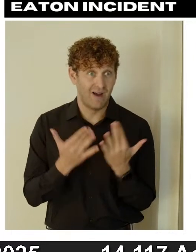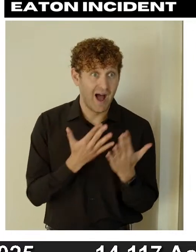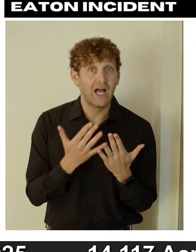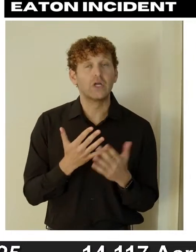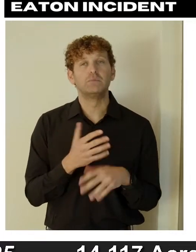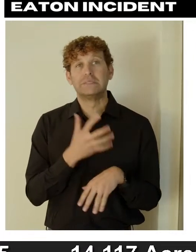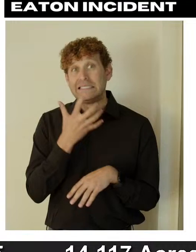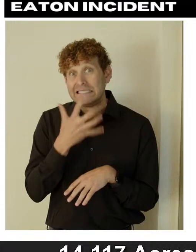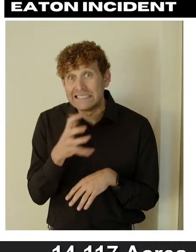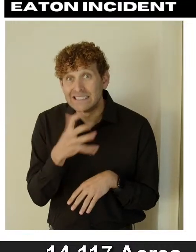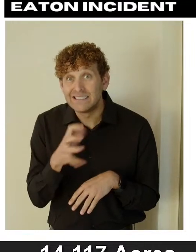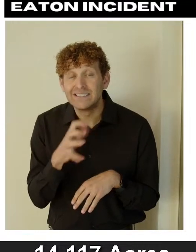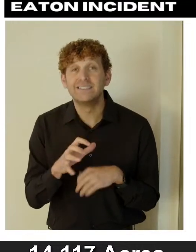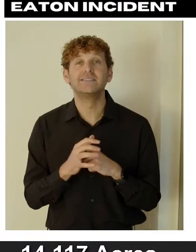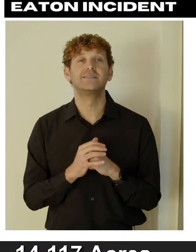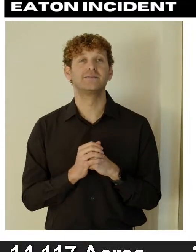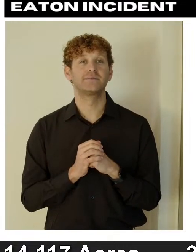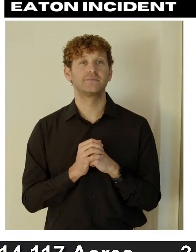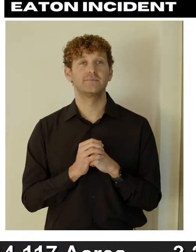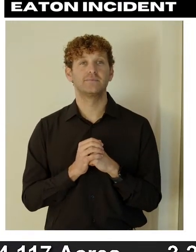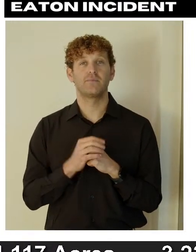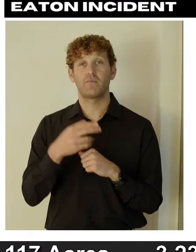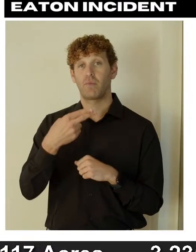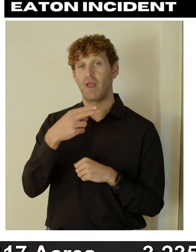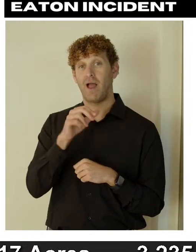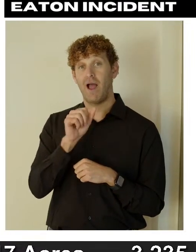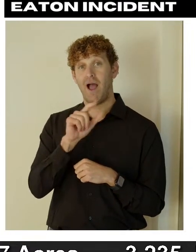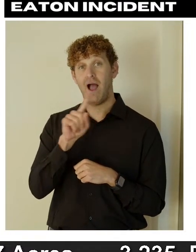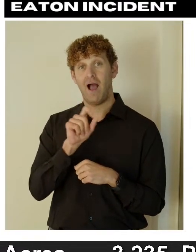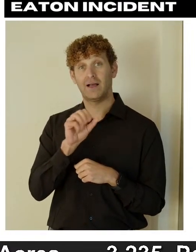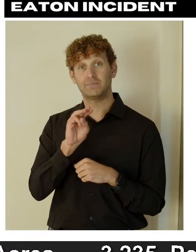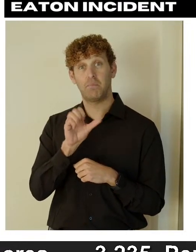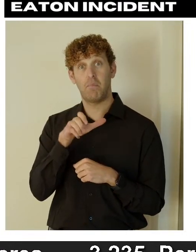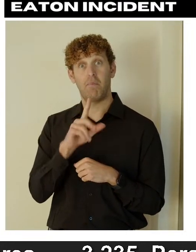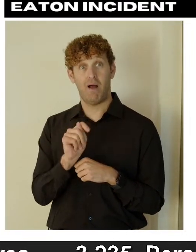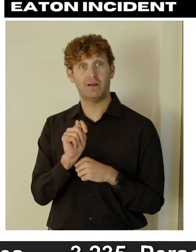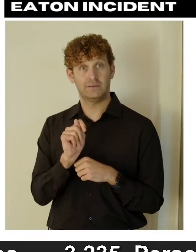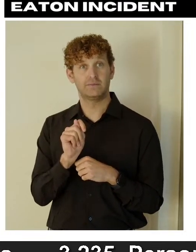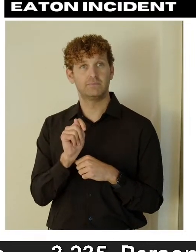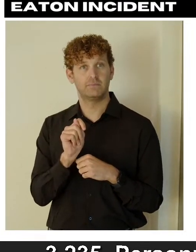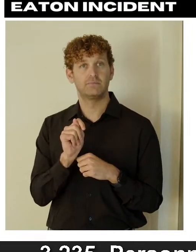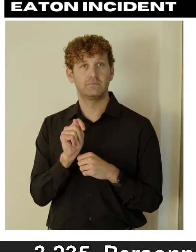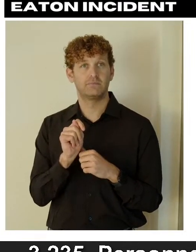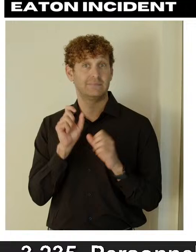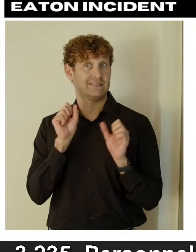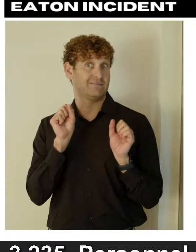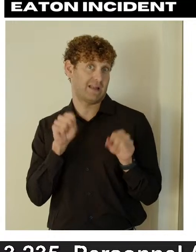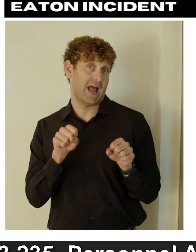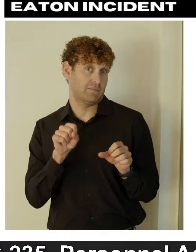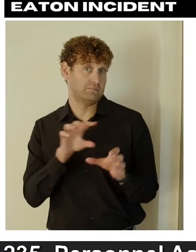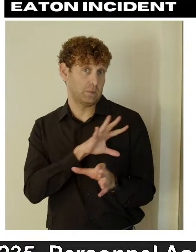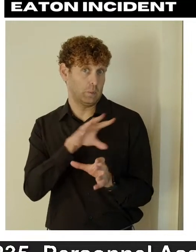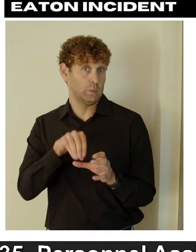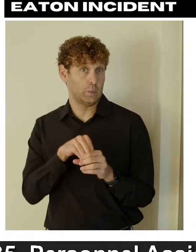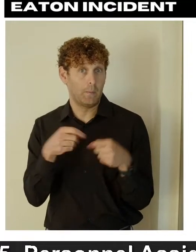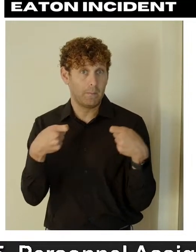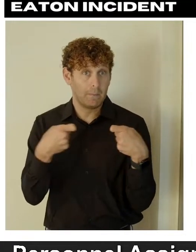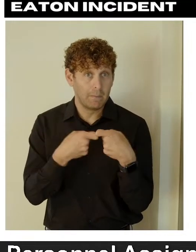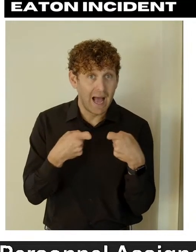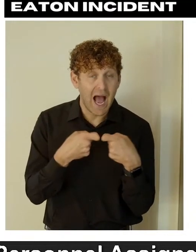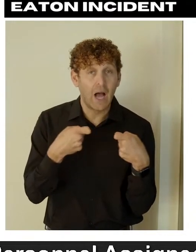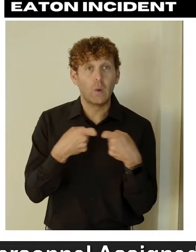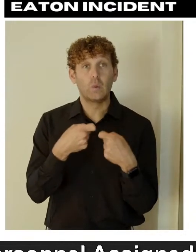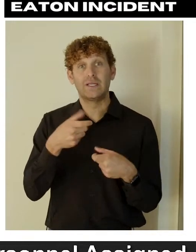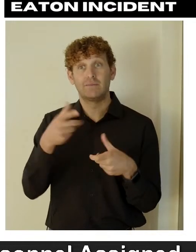fire, hazmat, hazardous materials. These could include batteries, fuel, other things like that were impacted by the